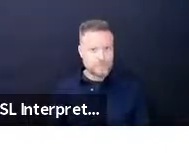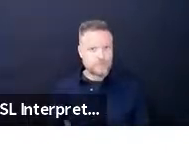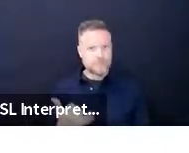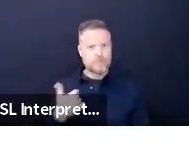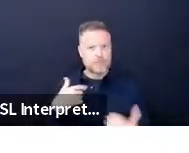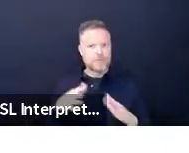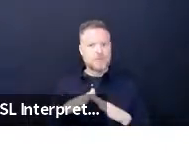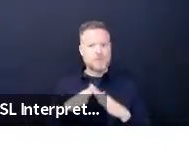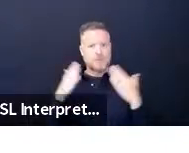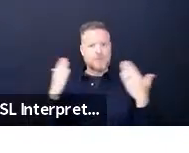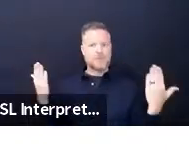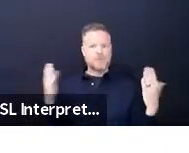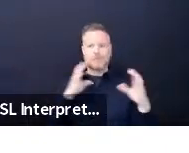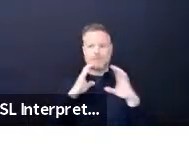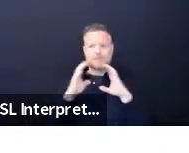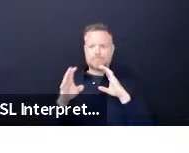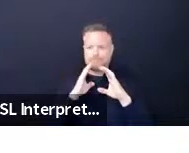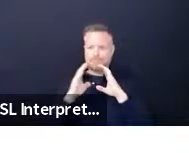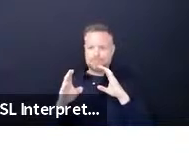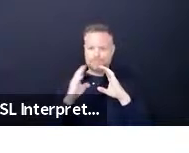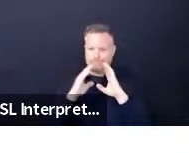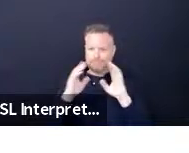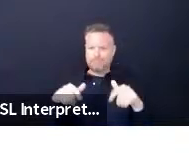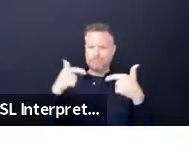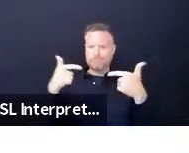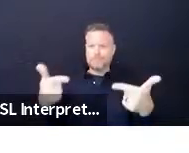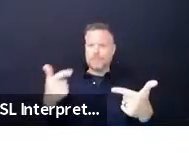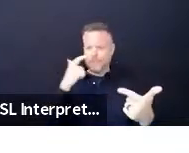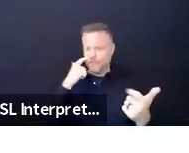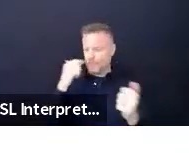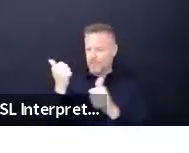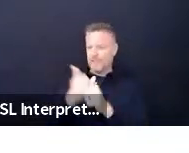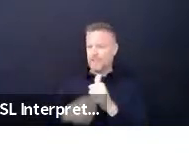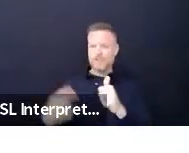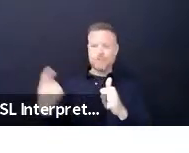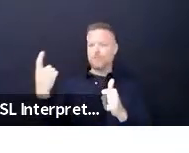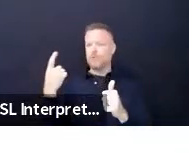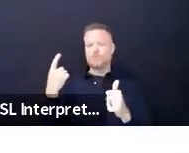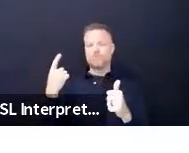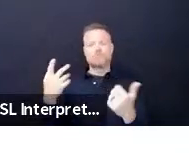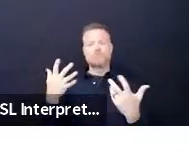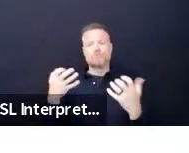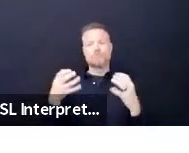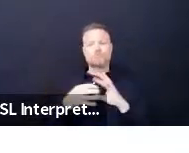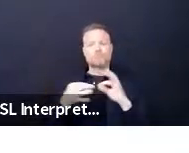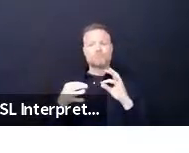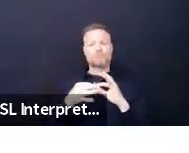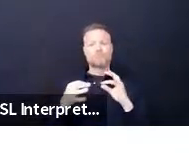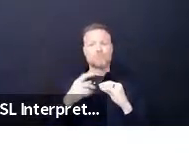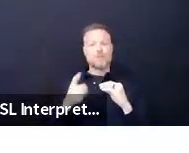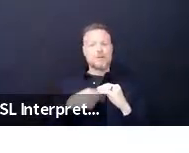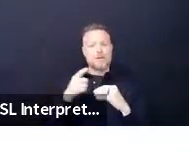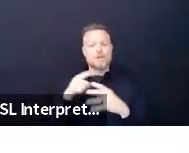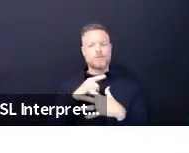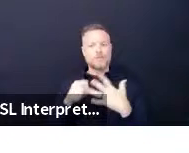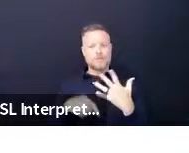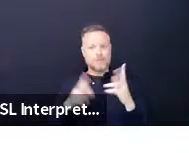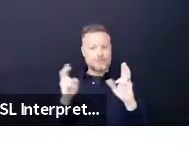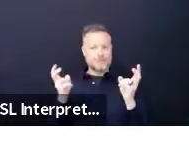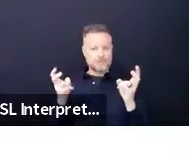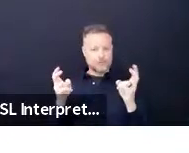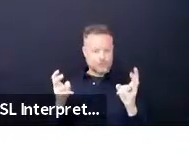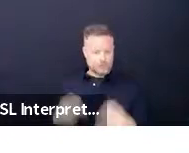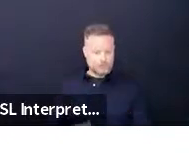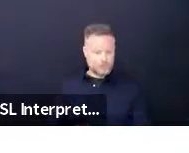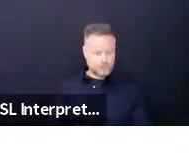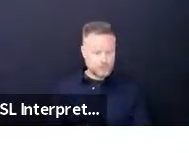the conversation for all and any members who'd like to speak to any of these issues that you see appearing before